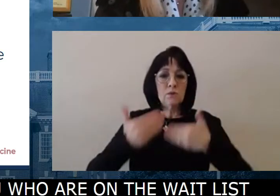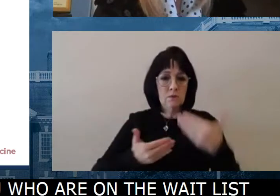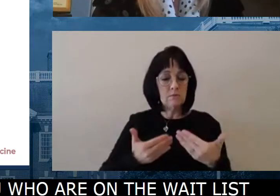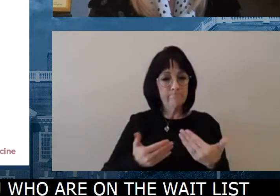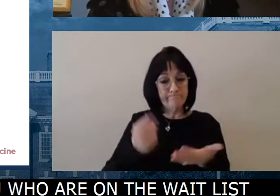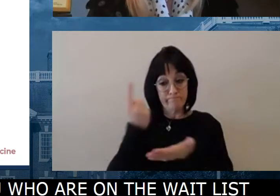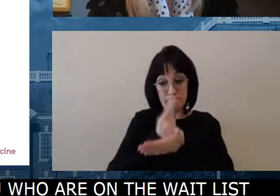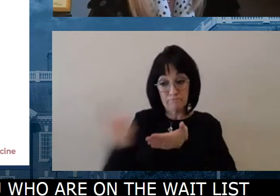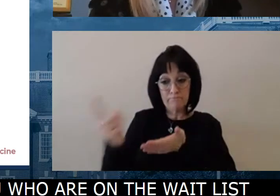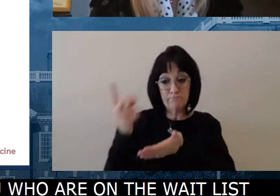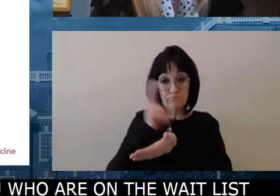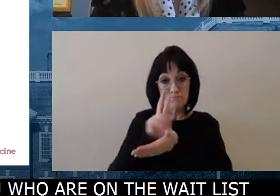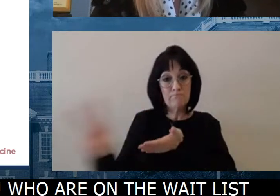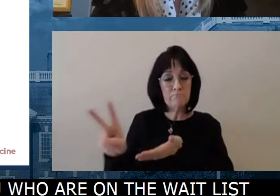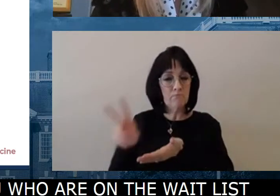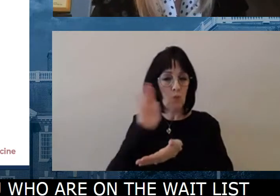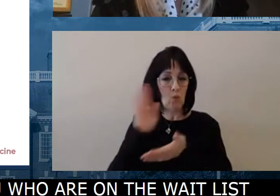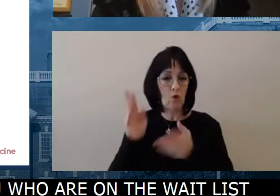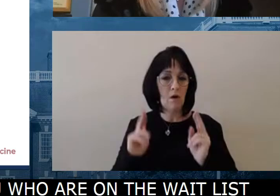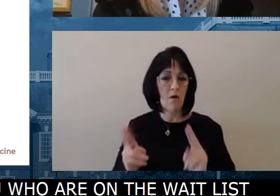weeks.